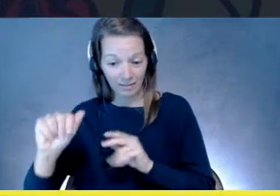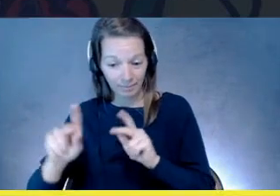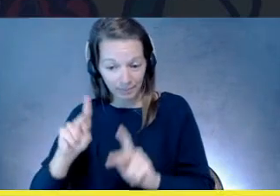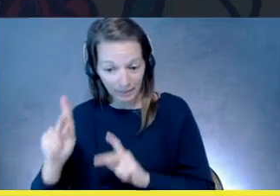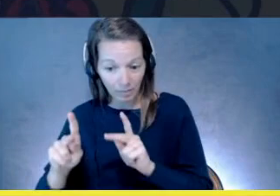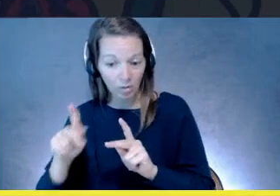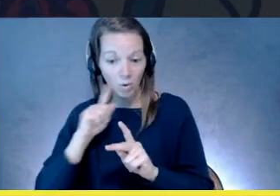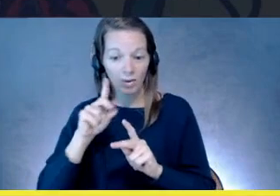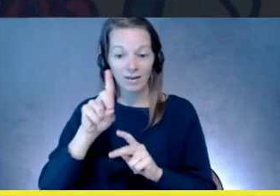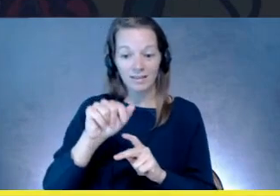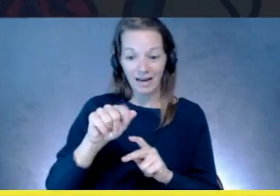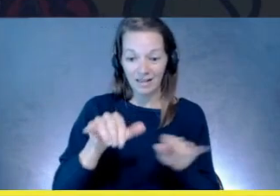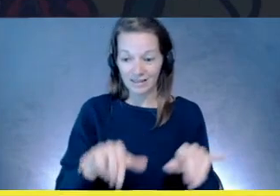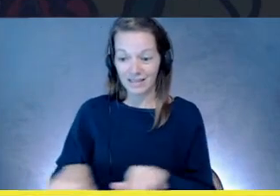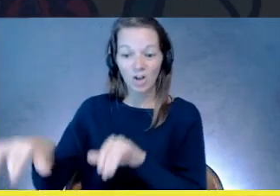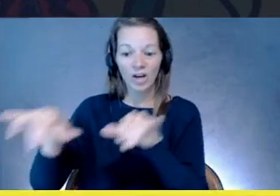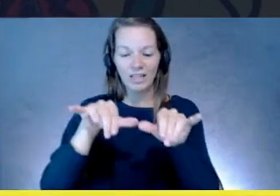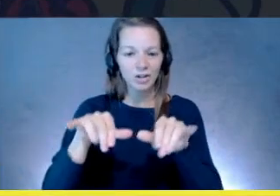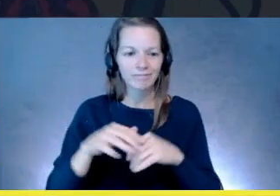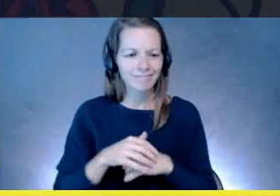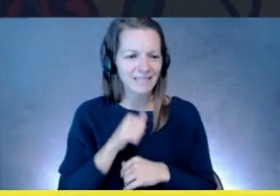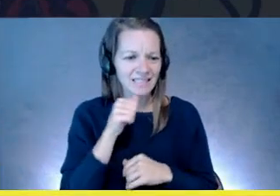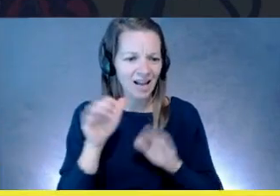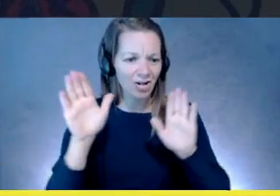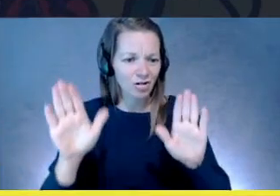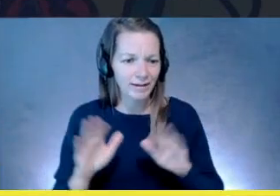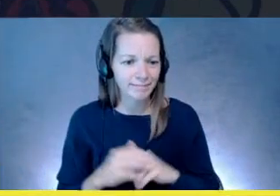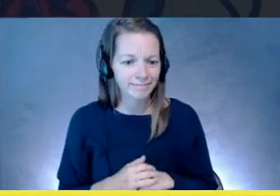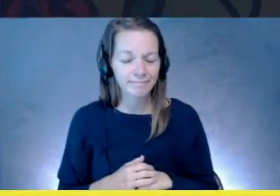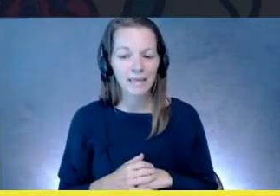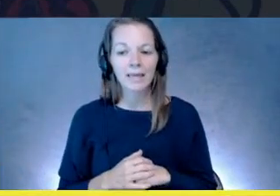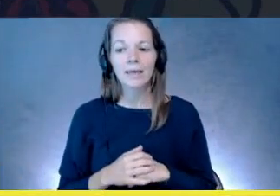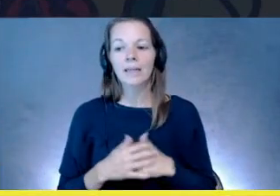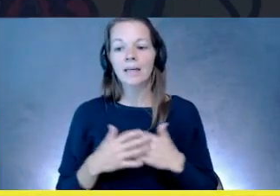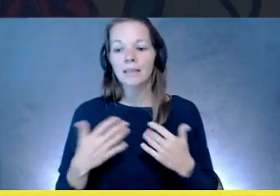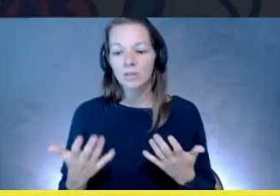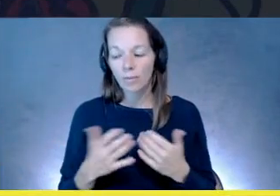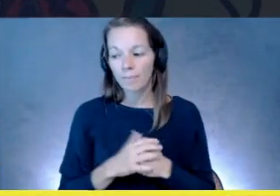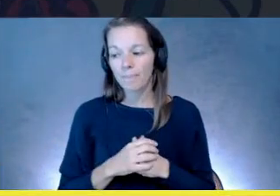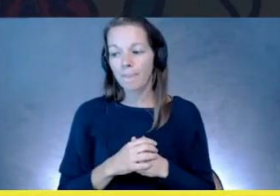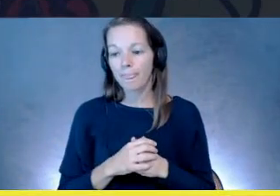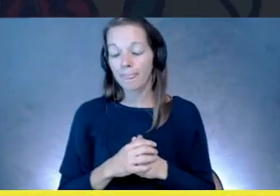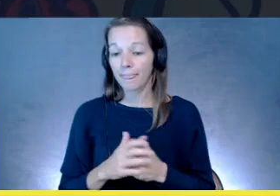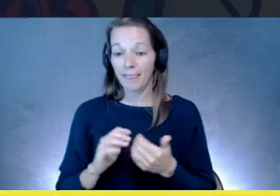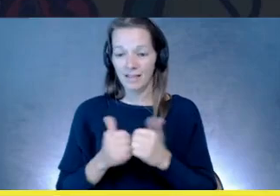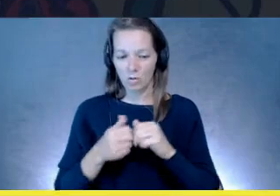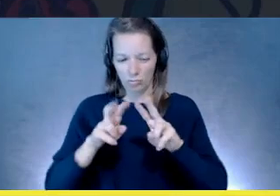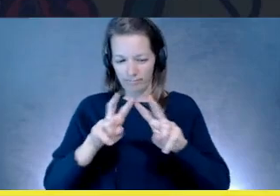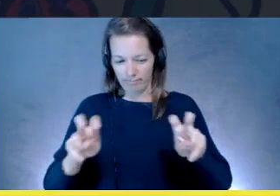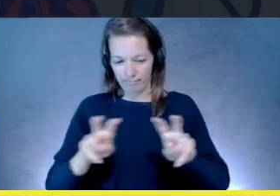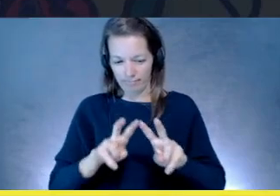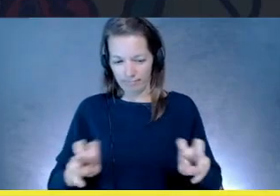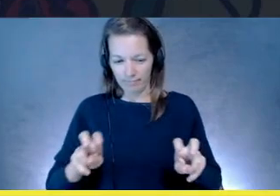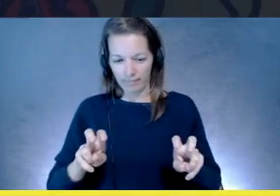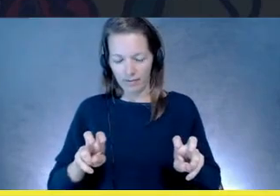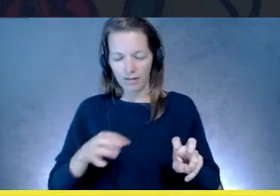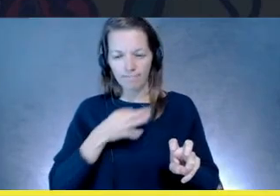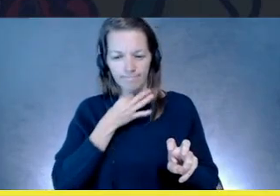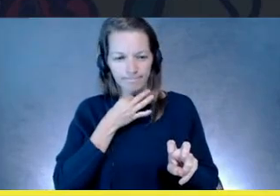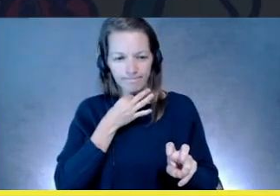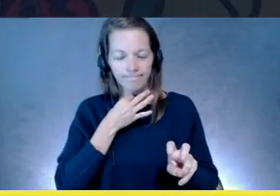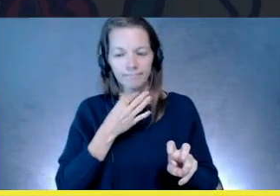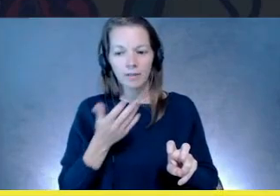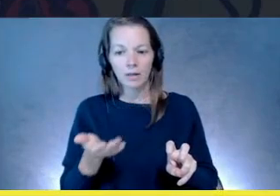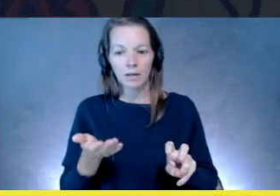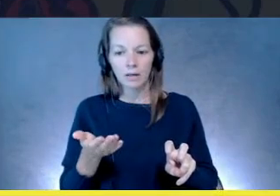standardization is not great. So one of the ways we were trying to look at the question of